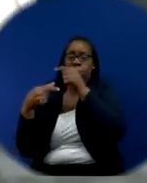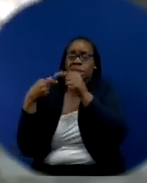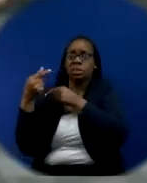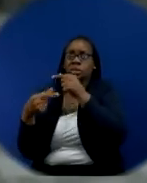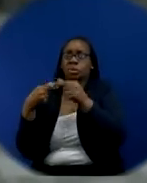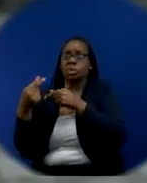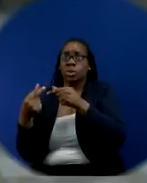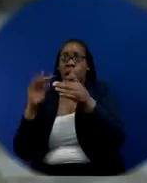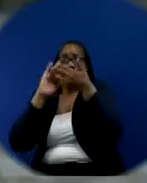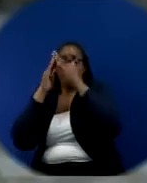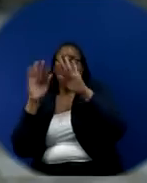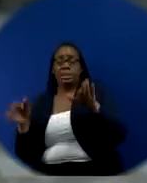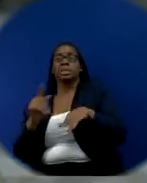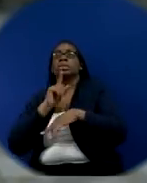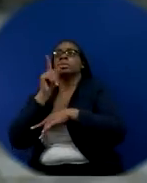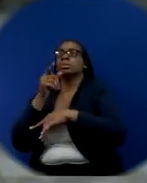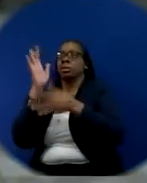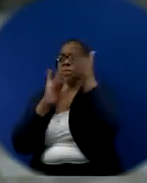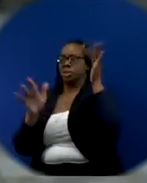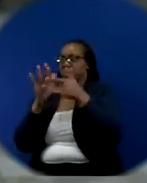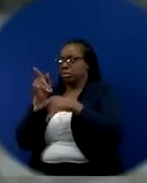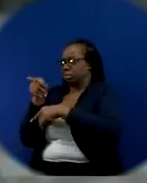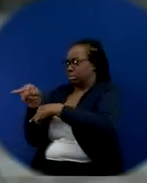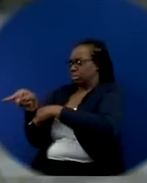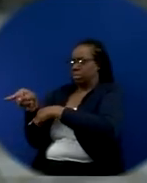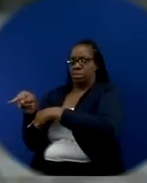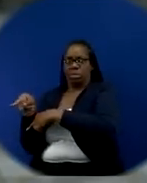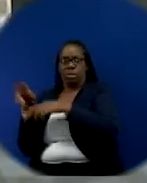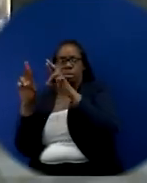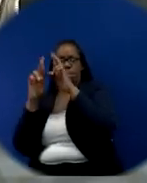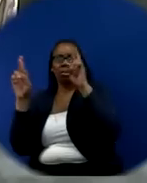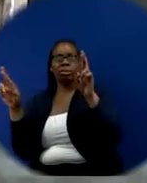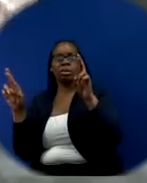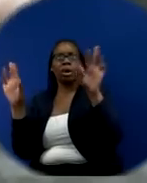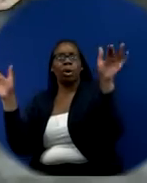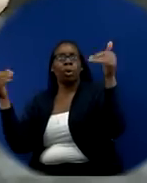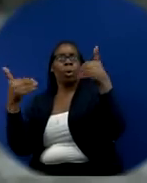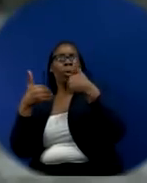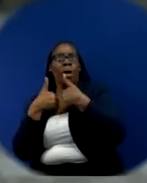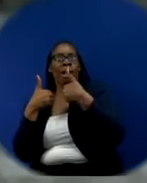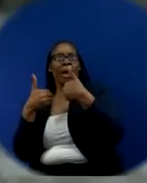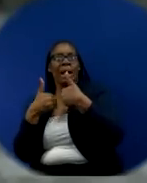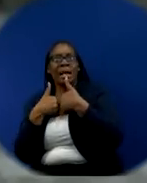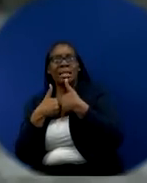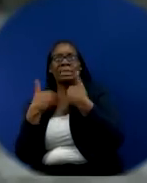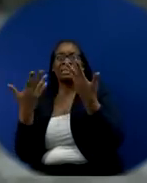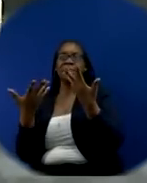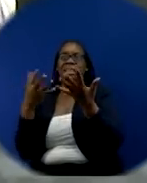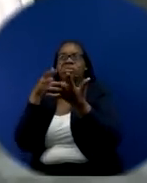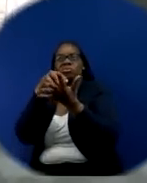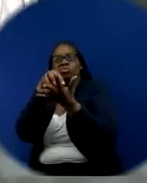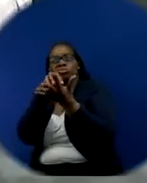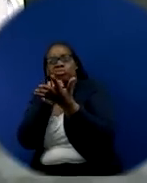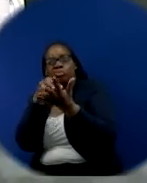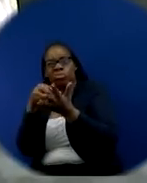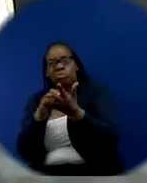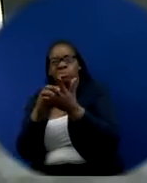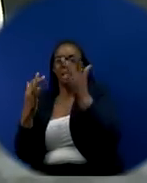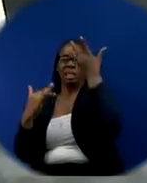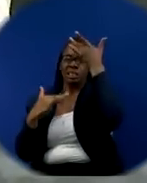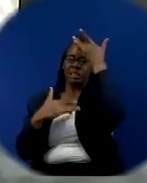to speak, Jesus looks at a man in that room who has some debilitation. He has